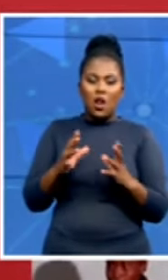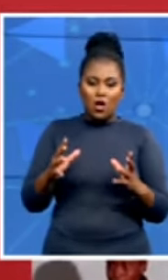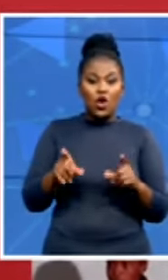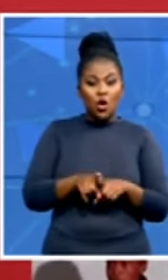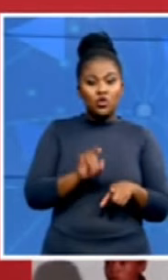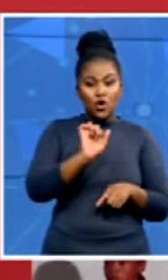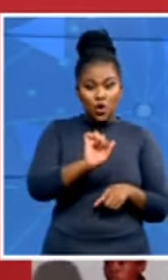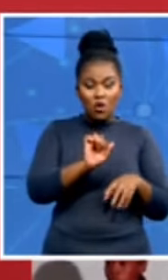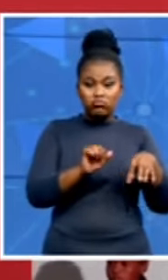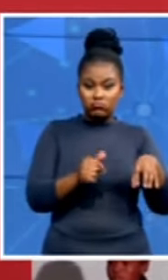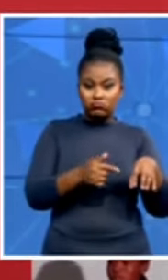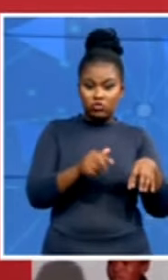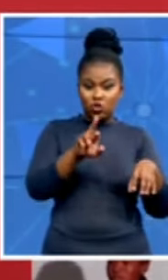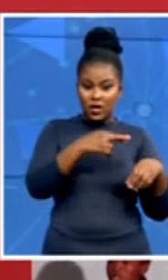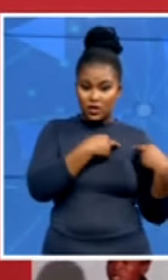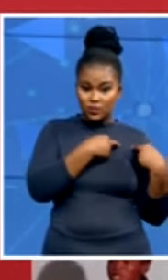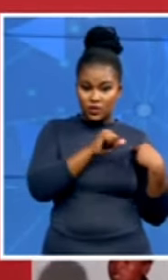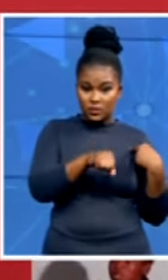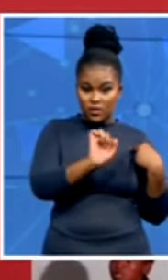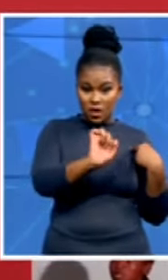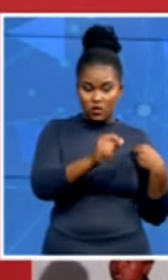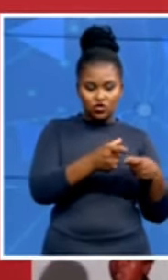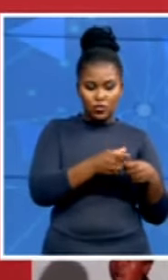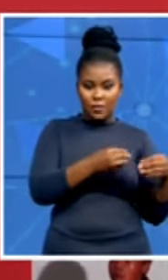To what extent is government